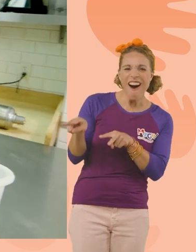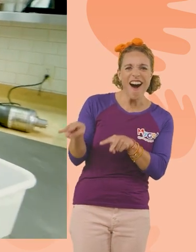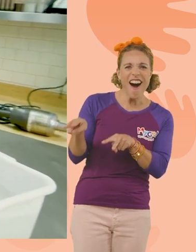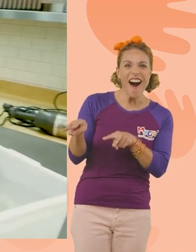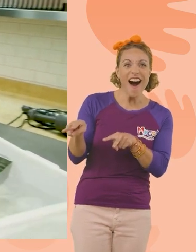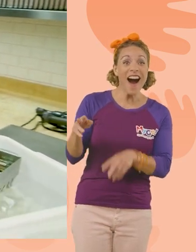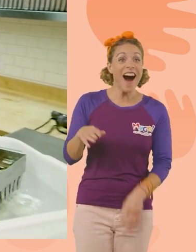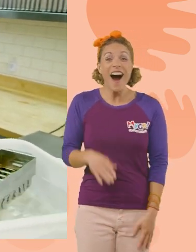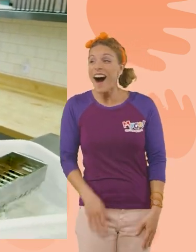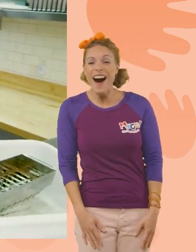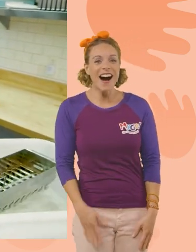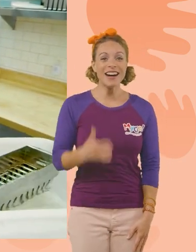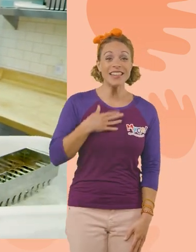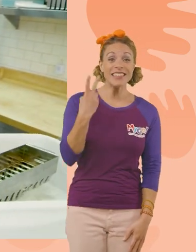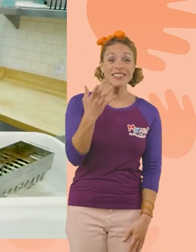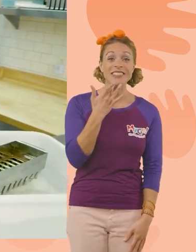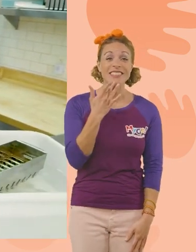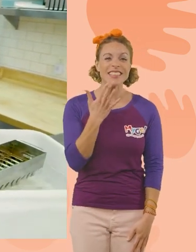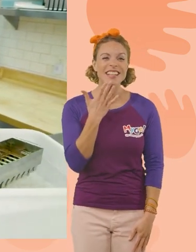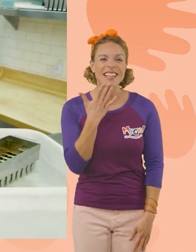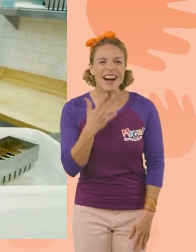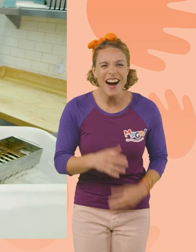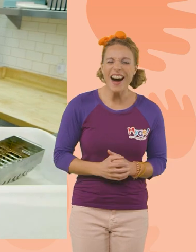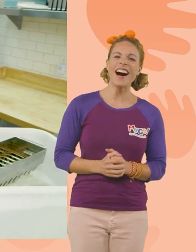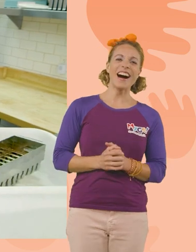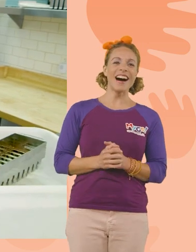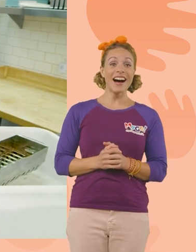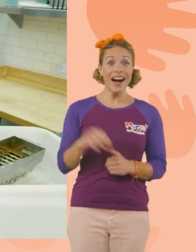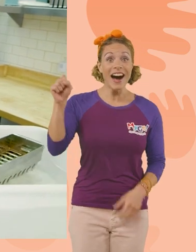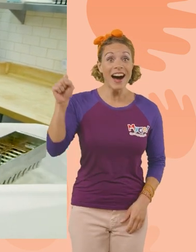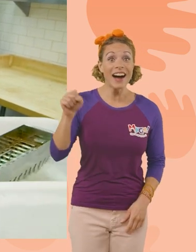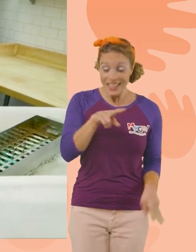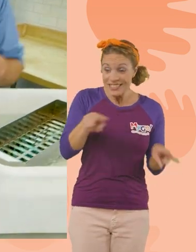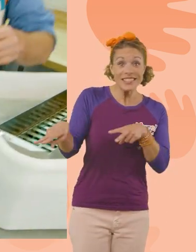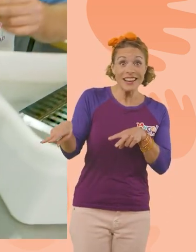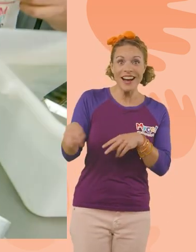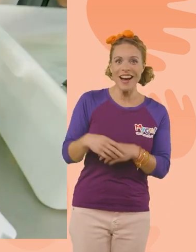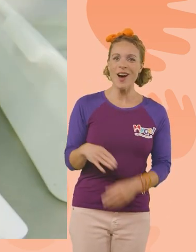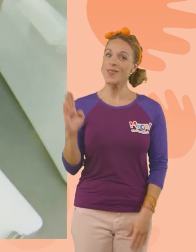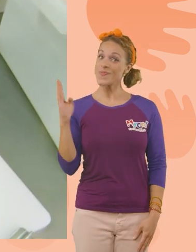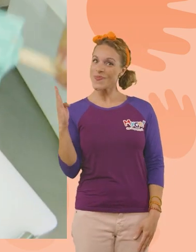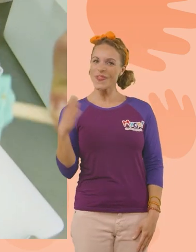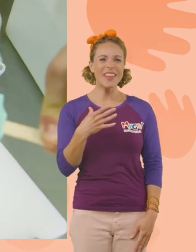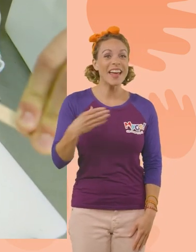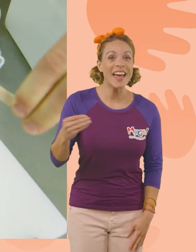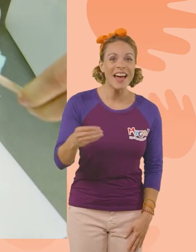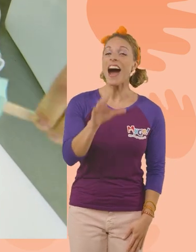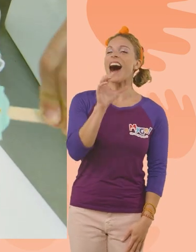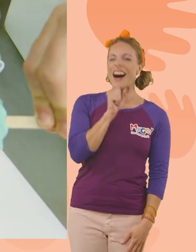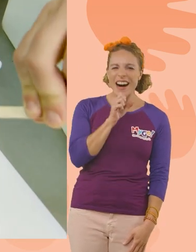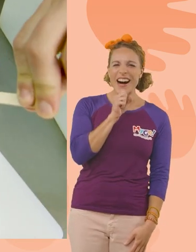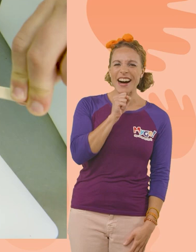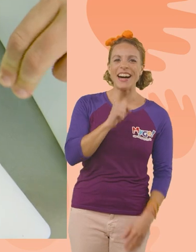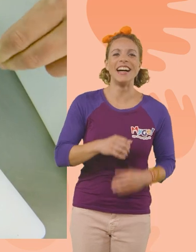Whoa! Look at them! Whoa! My two favorite colors! Yeah! Check them